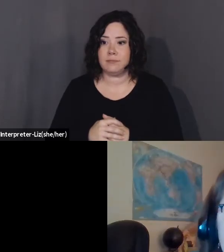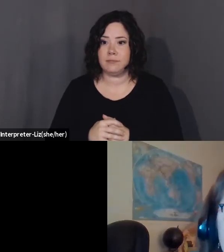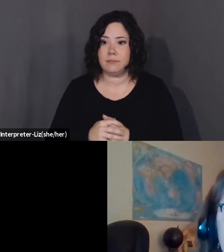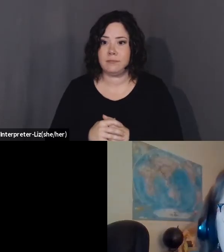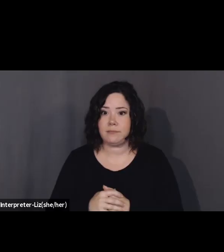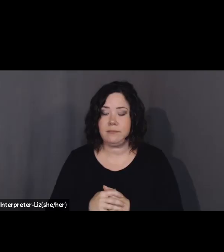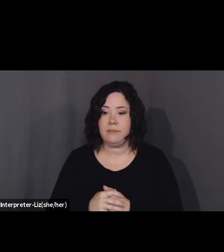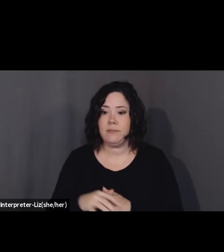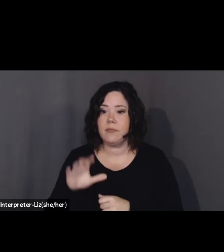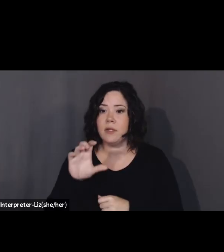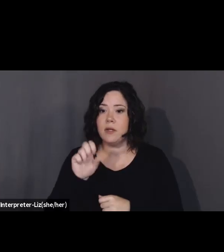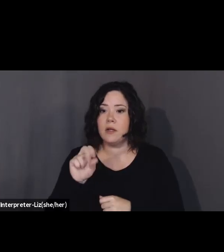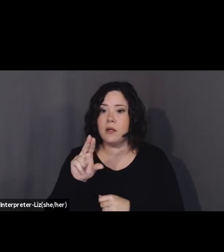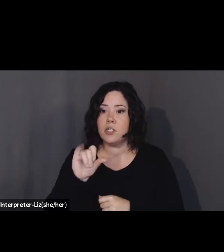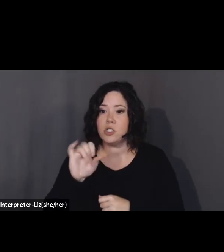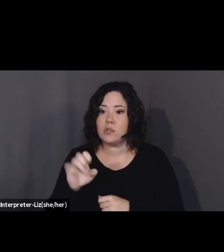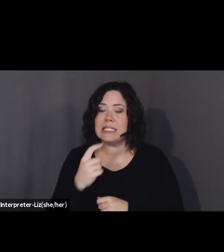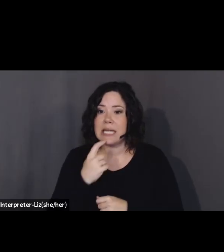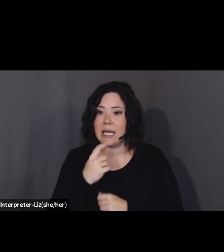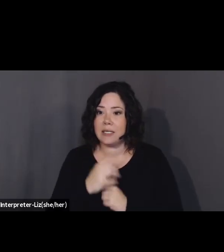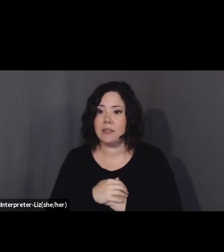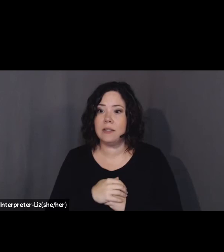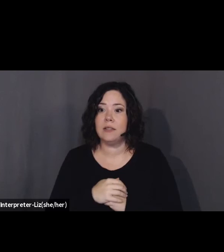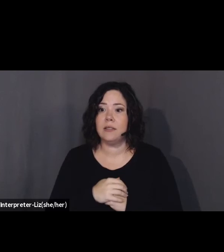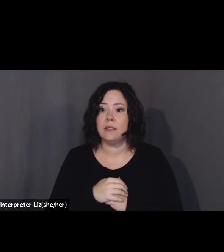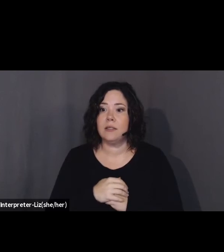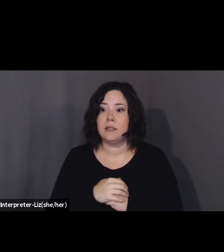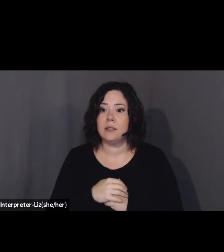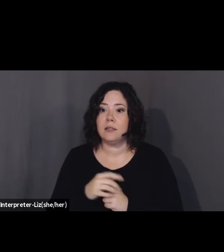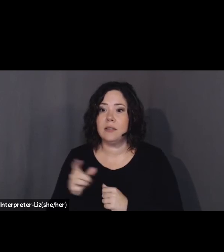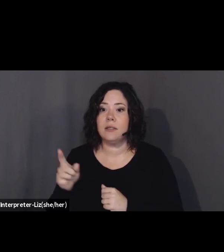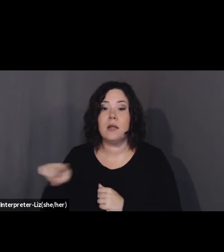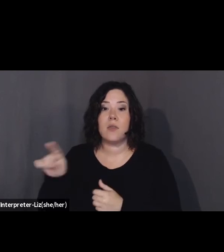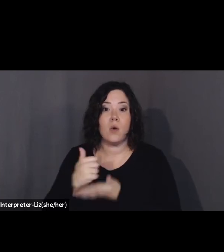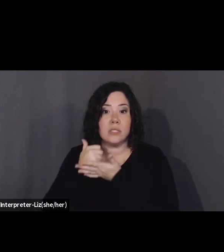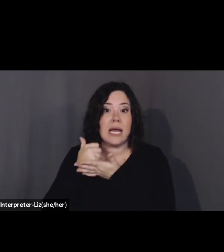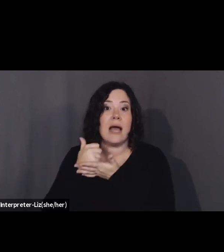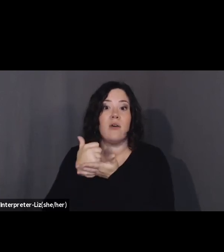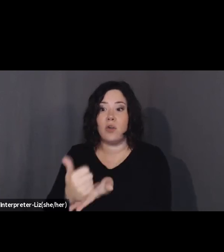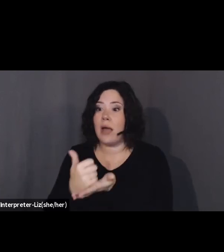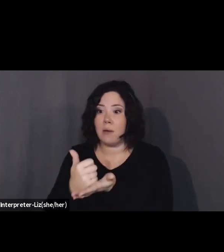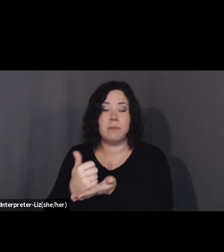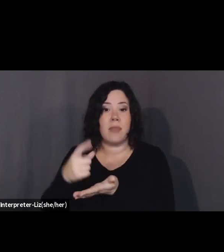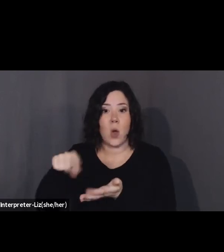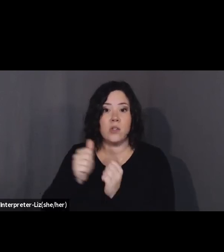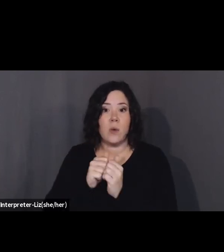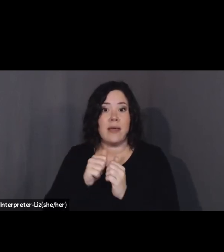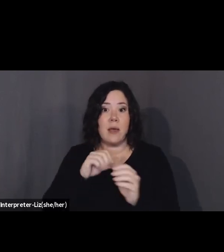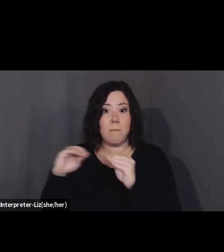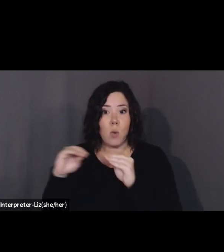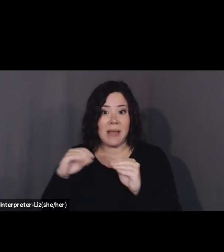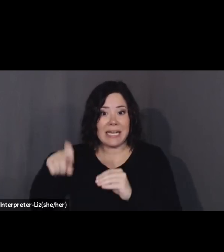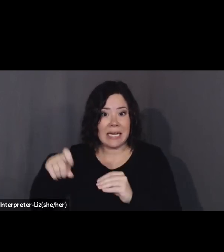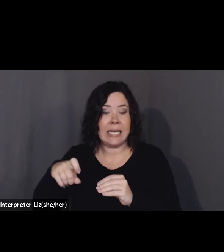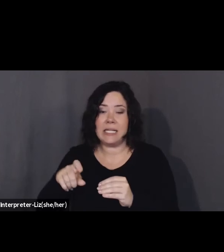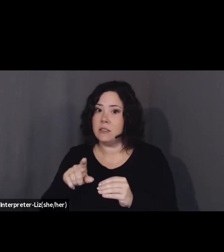Susie said, the measures with which you help those of us with mobility are first rate, and thank you. So thank you, Susie, for that